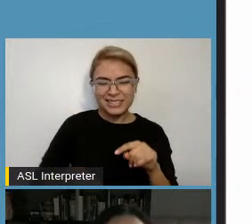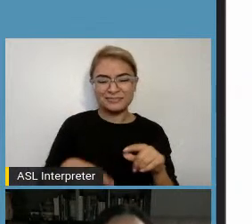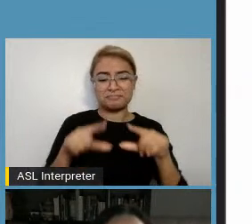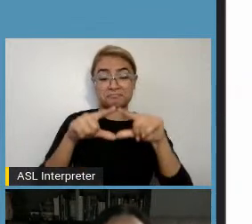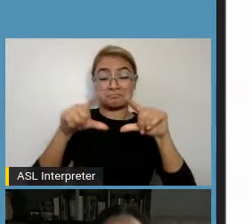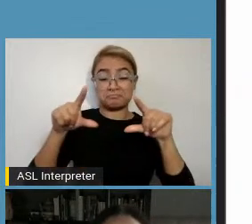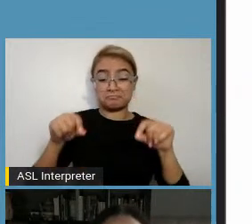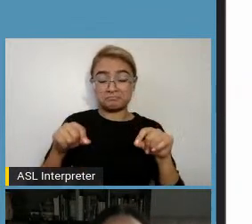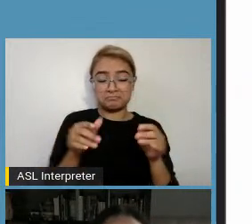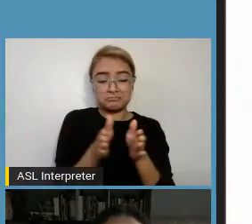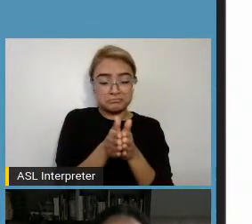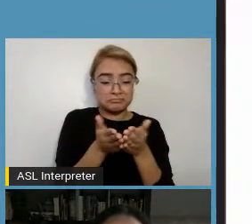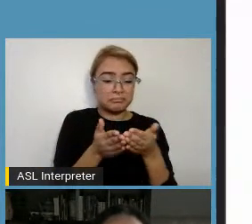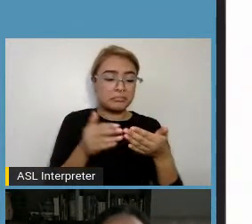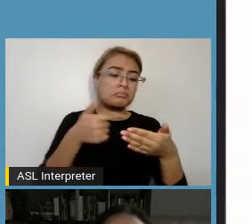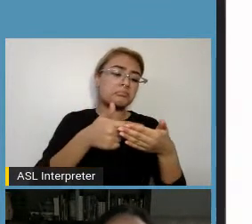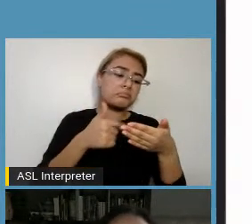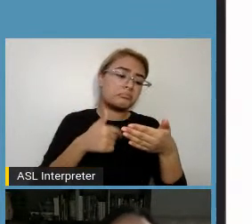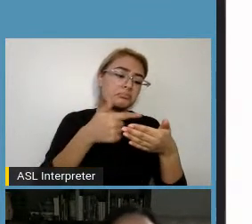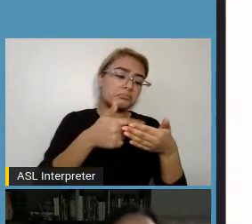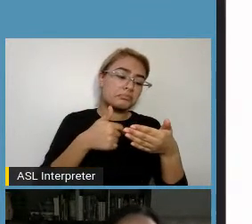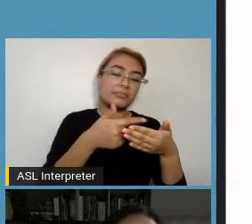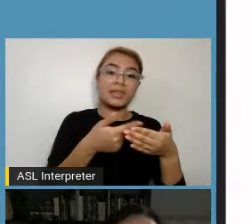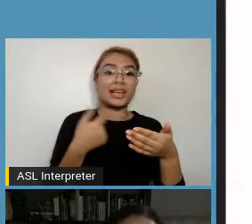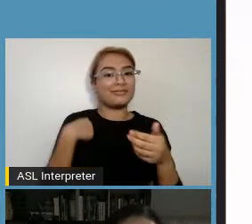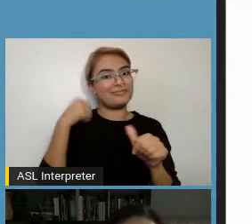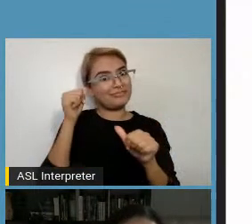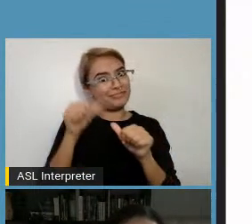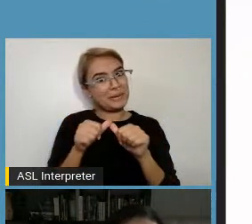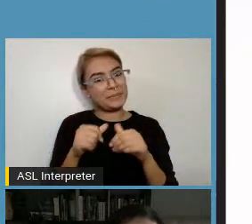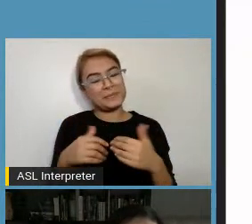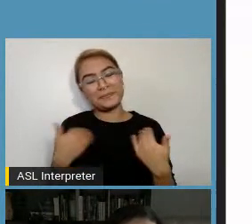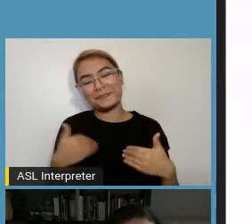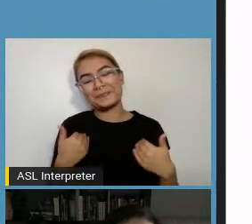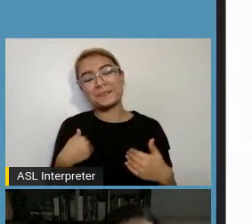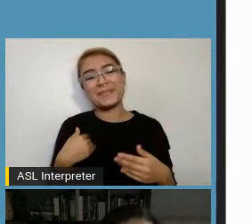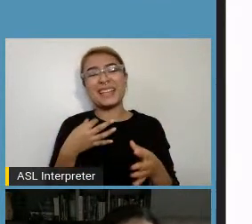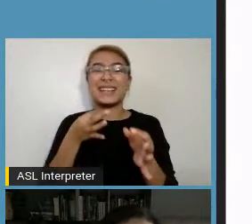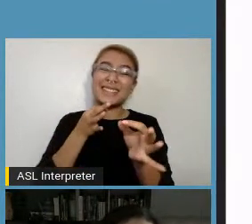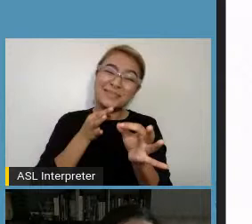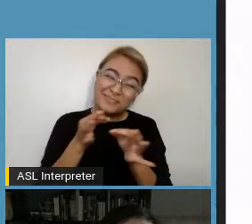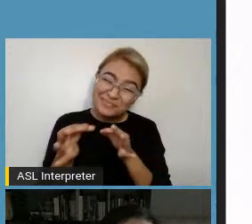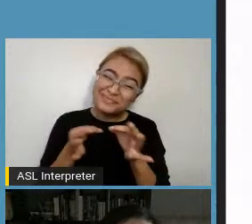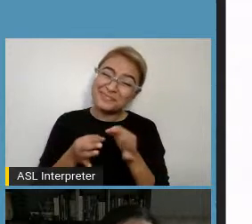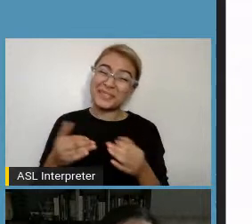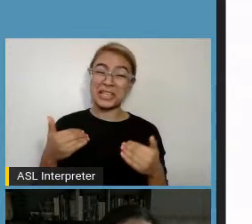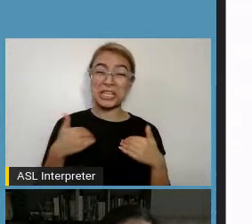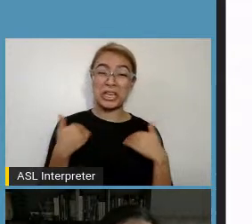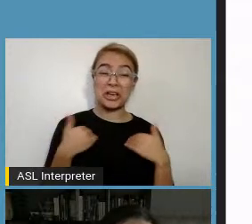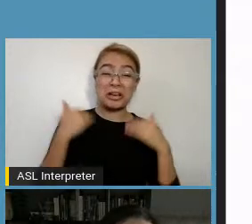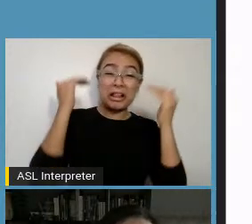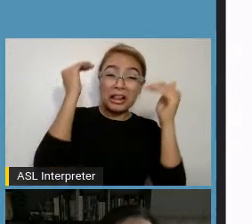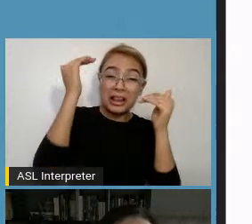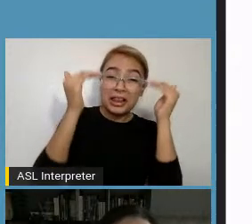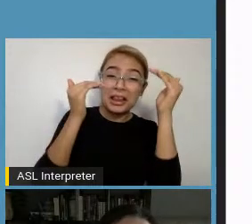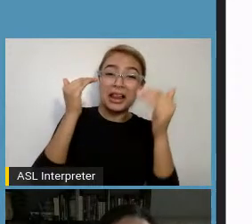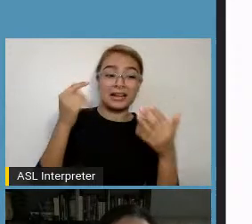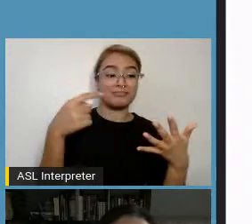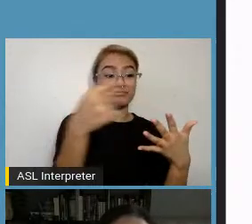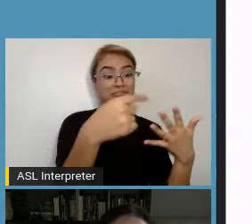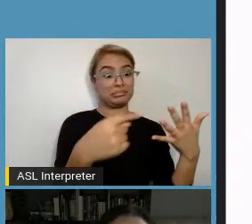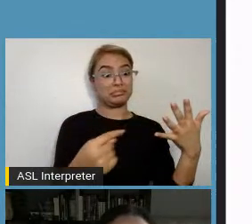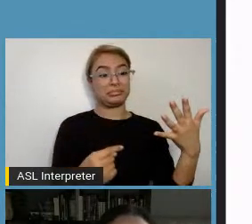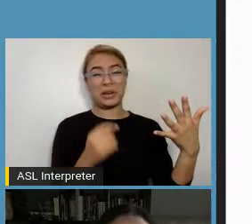I remember those so fondly. Um, trying to explain to young adults and teenagers